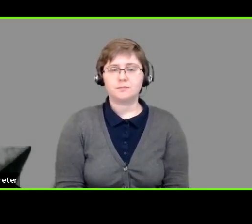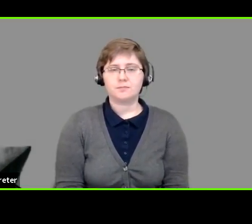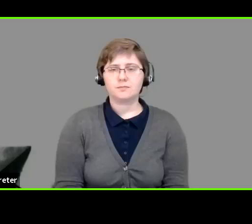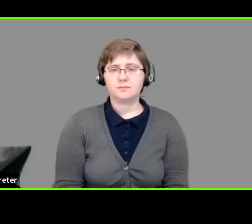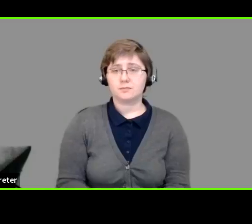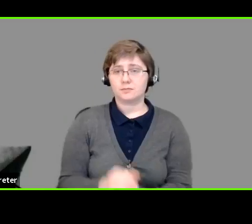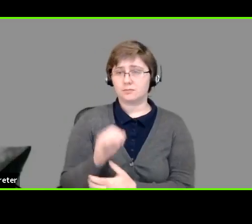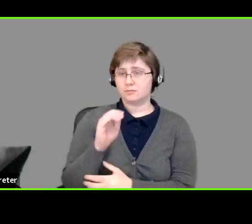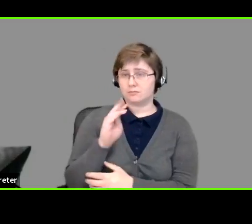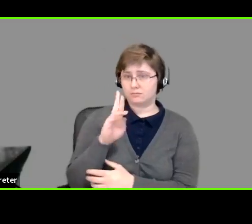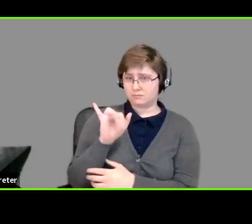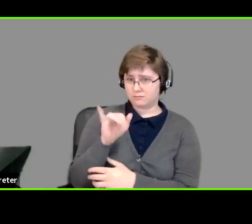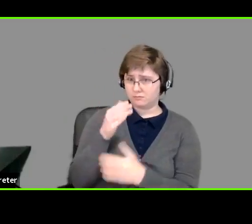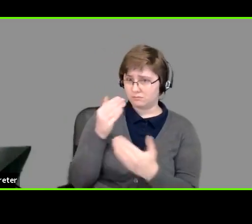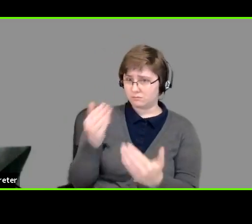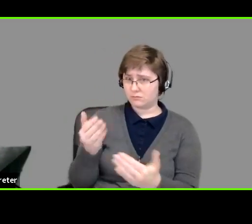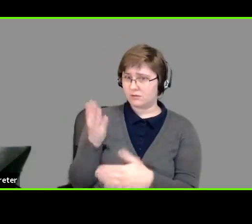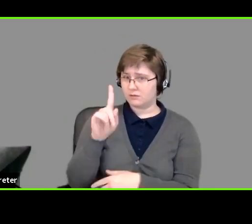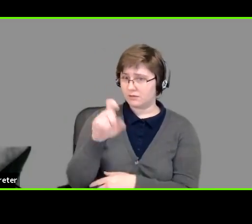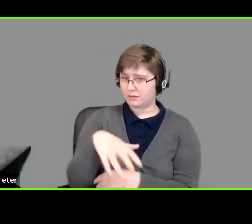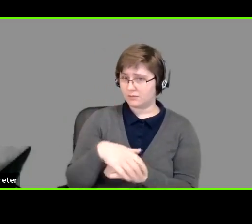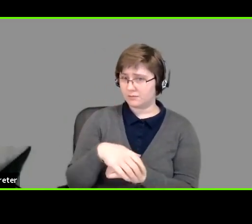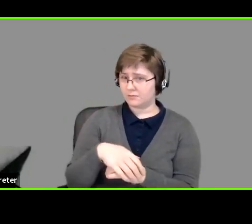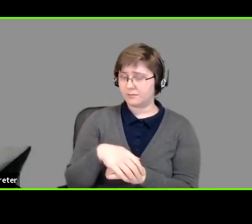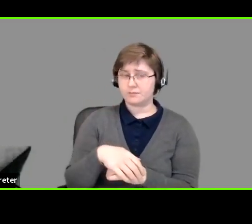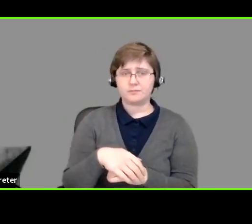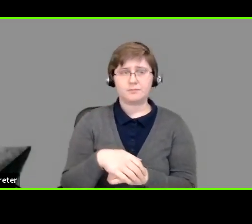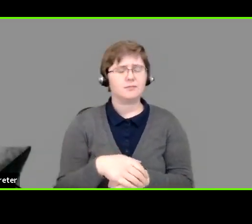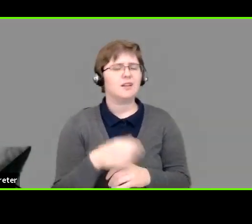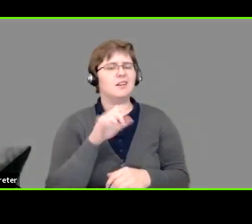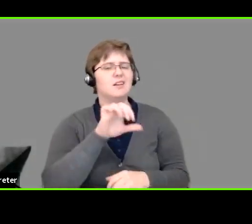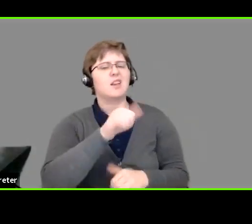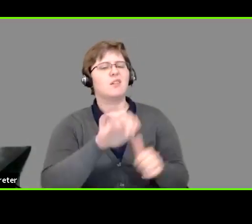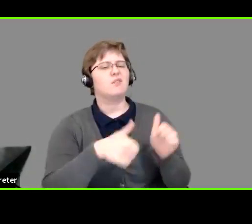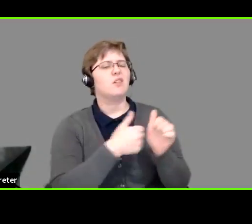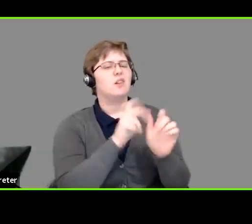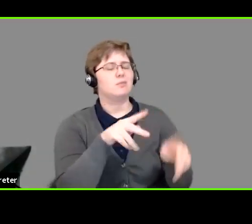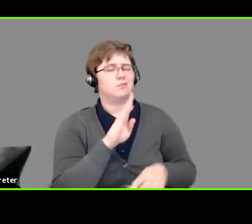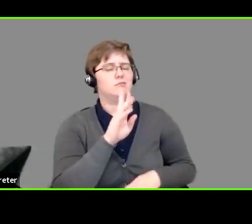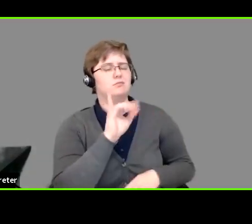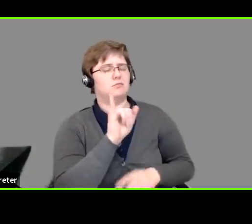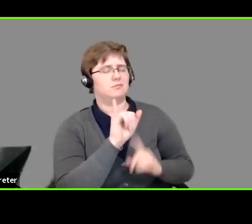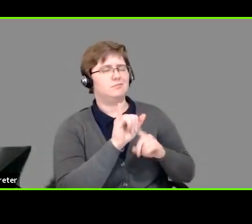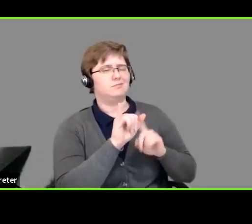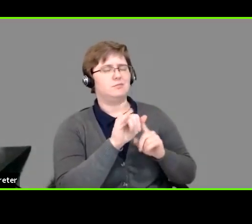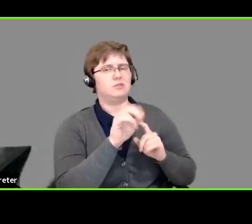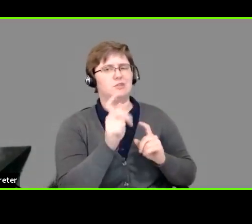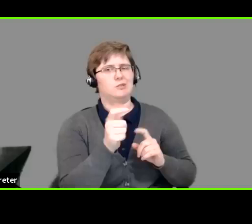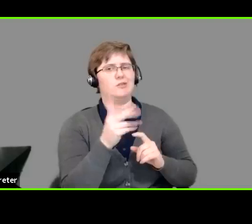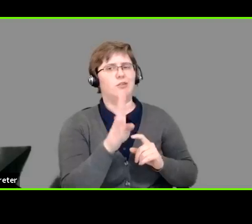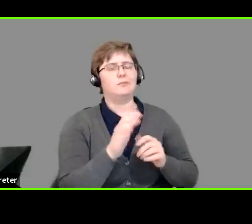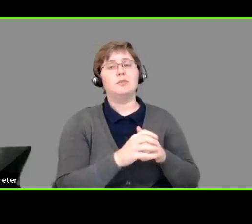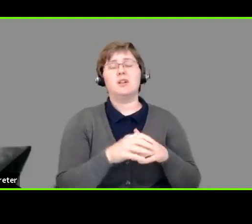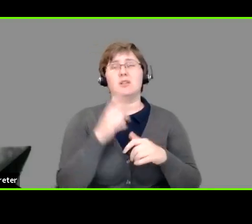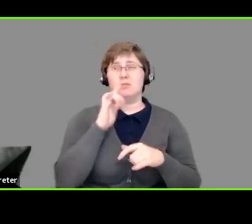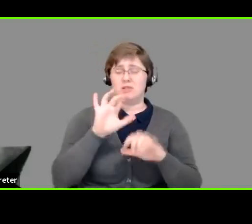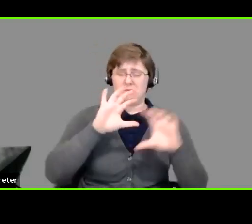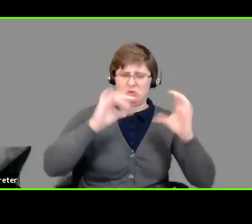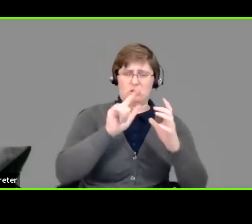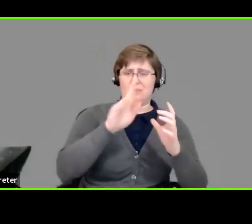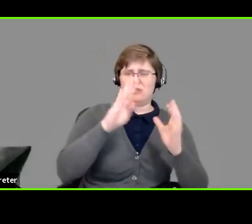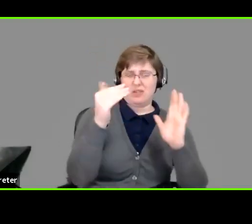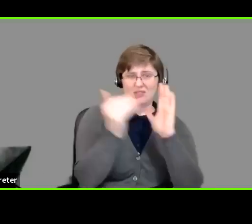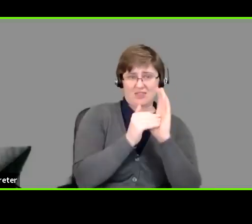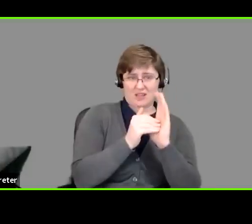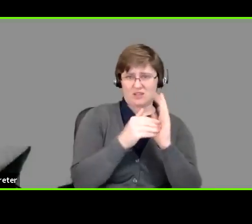Bree, go ahead and ask your question. Another follow-up, Eric. So of that 24,000, do we